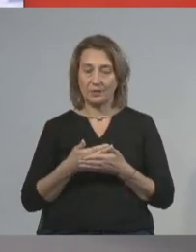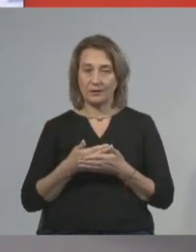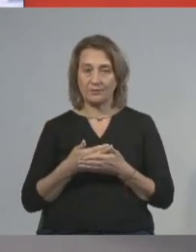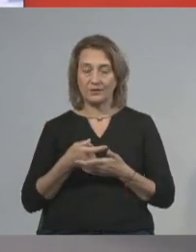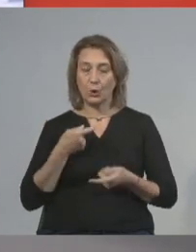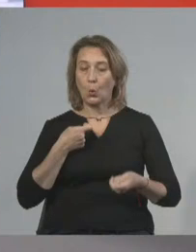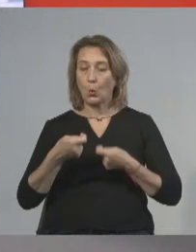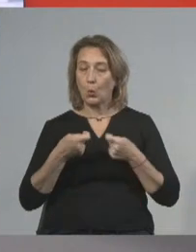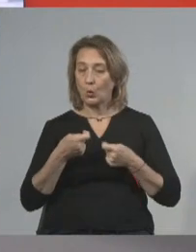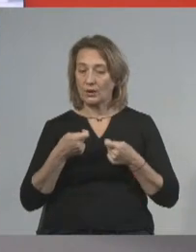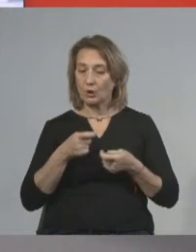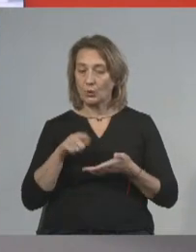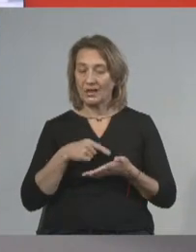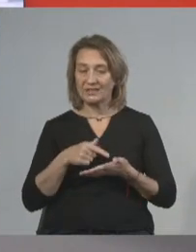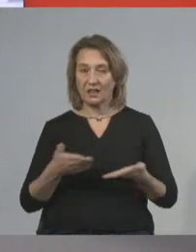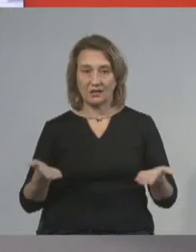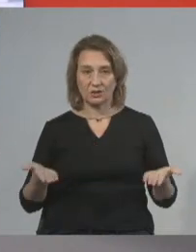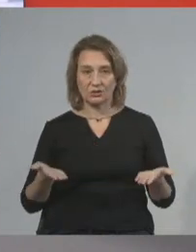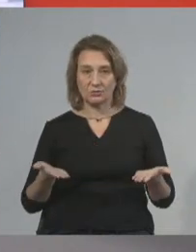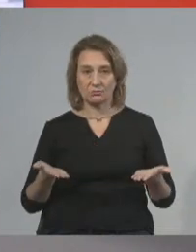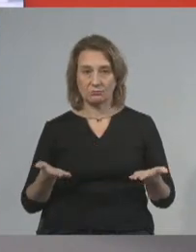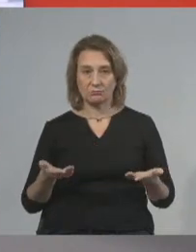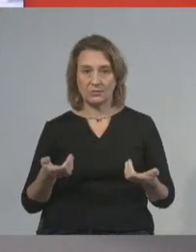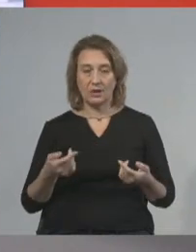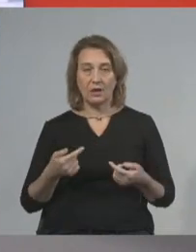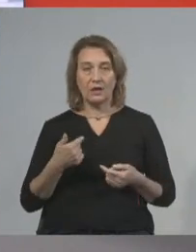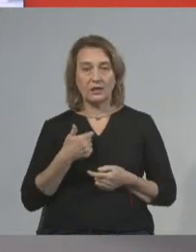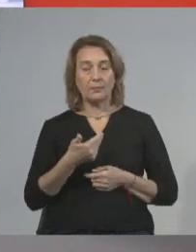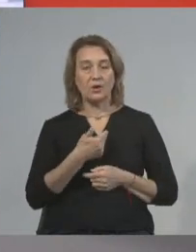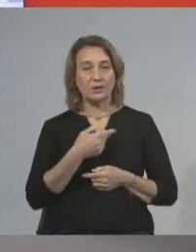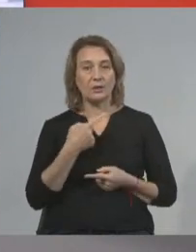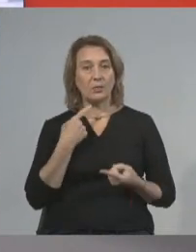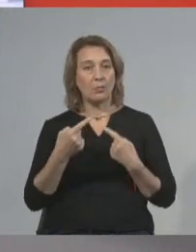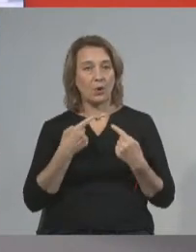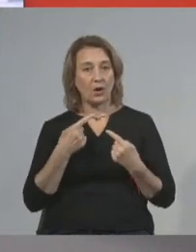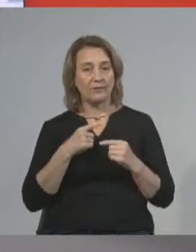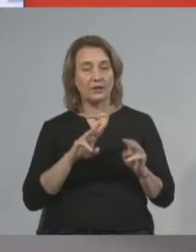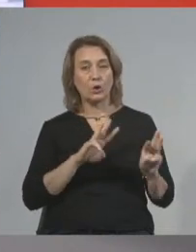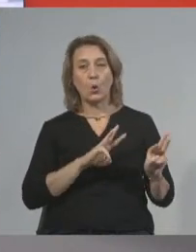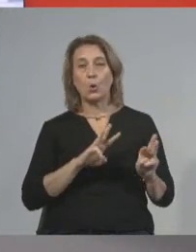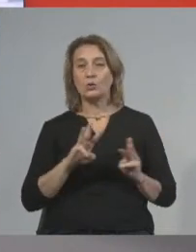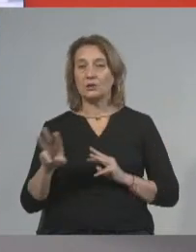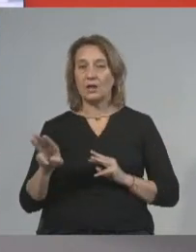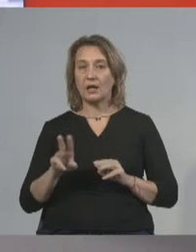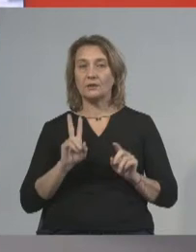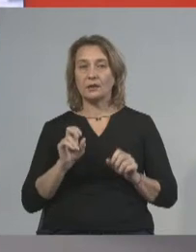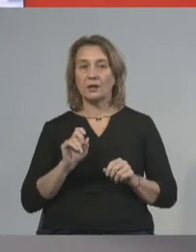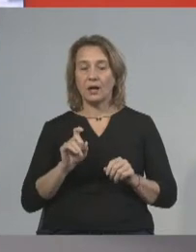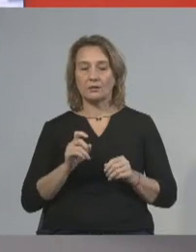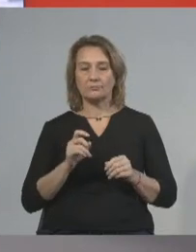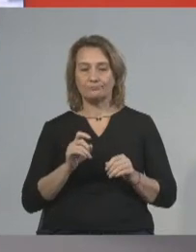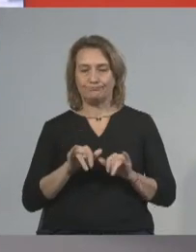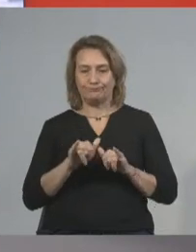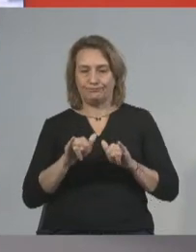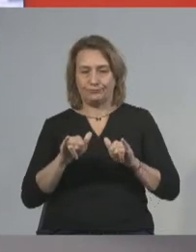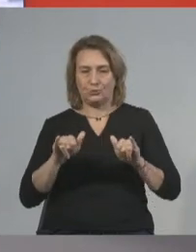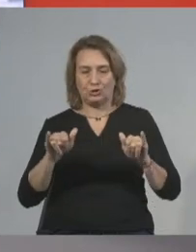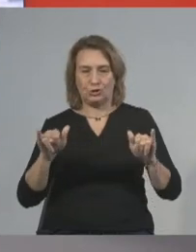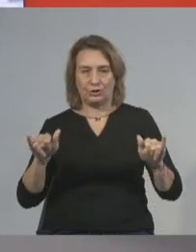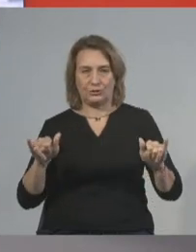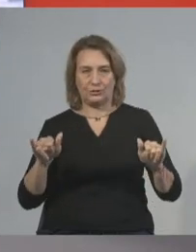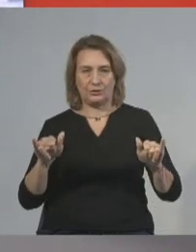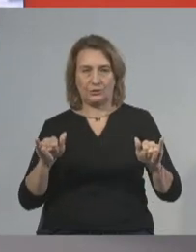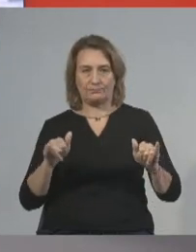than lack of political will and i would also like to tell you more about spreading all these narratives